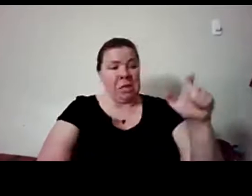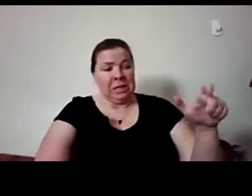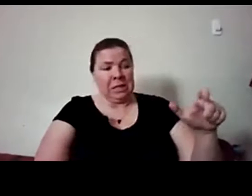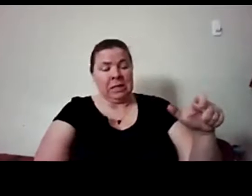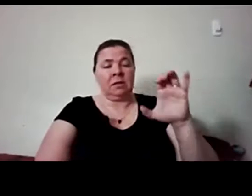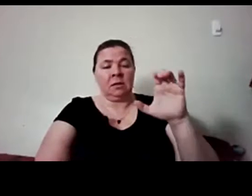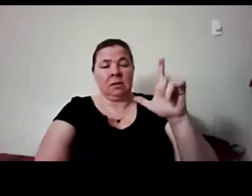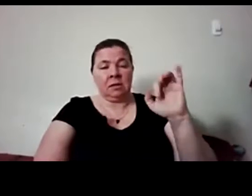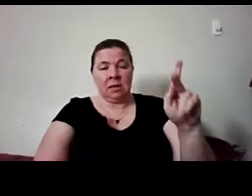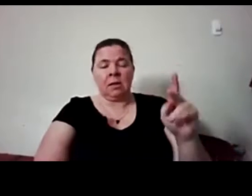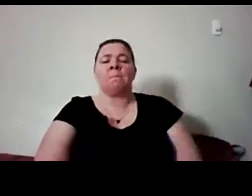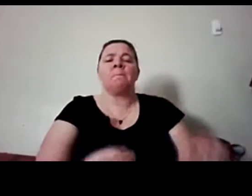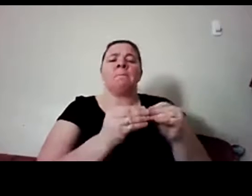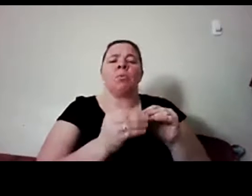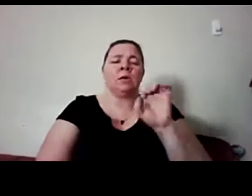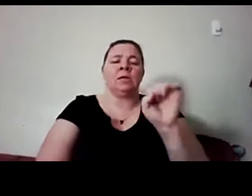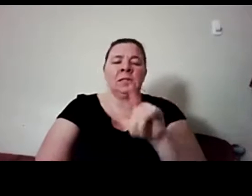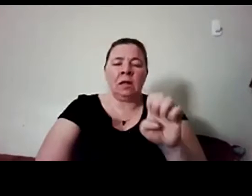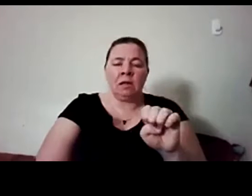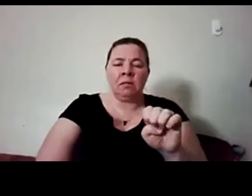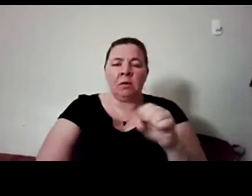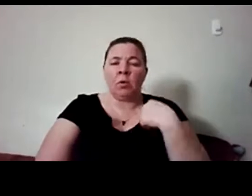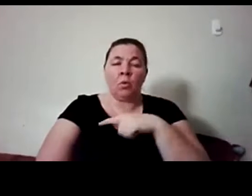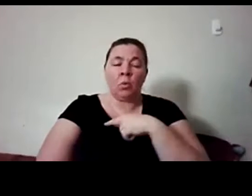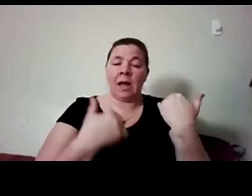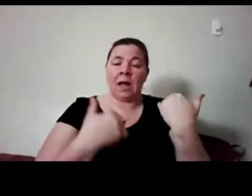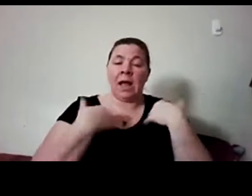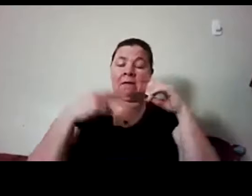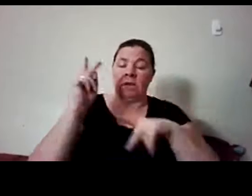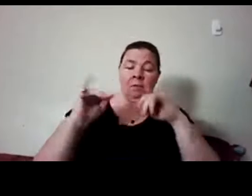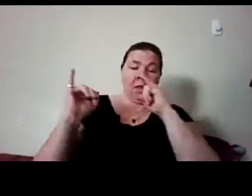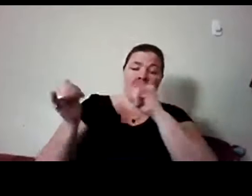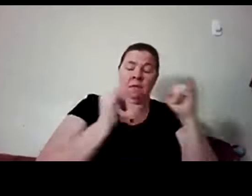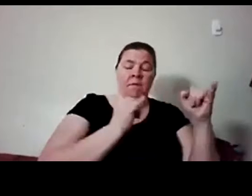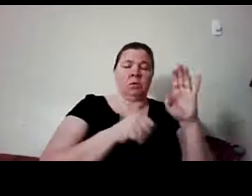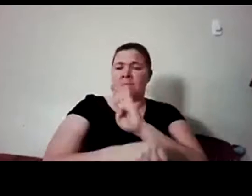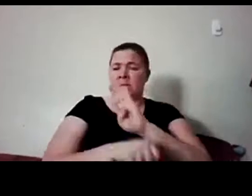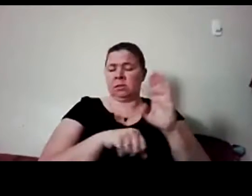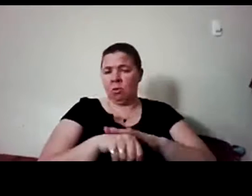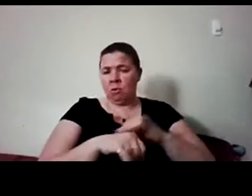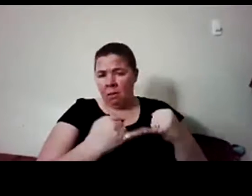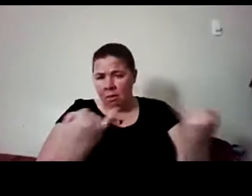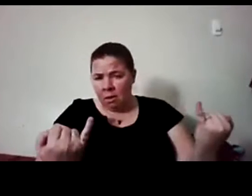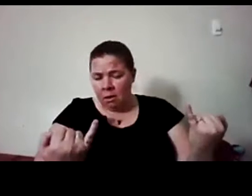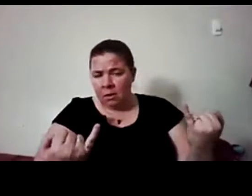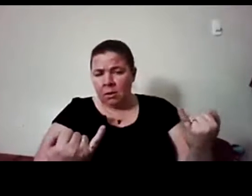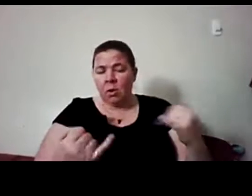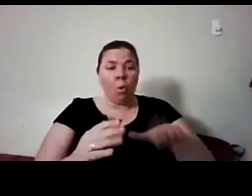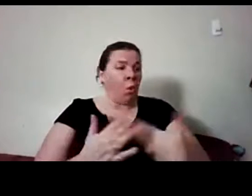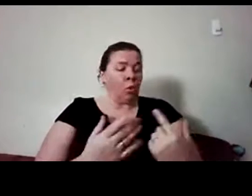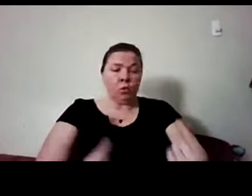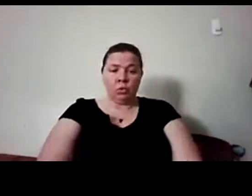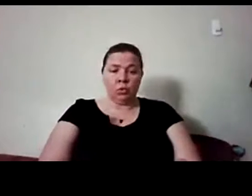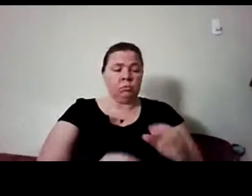sales. So we have people, individual businesses online, all they do is